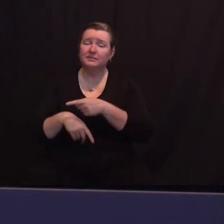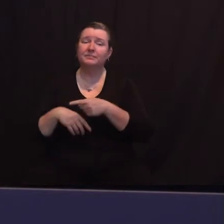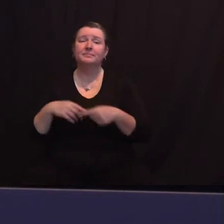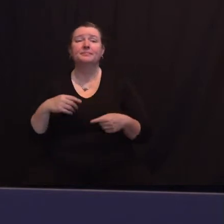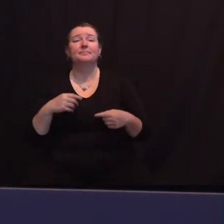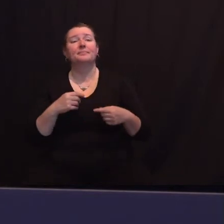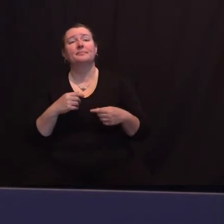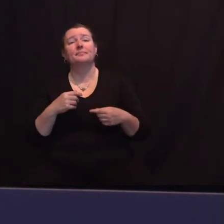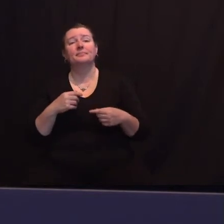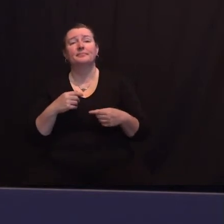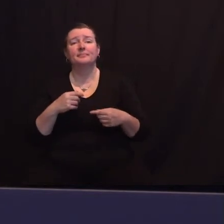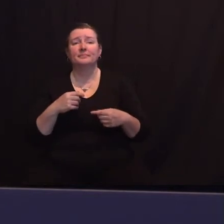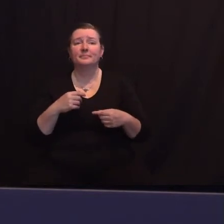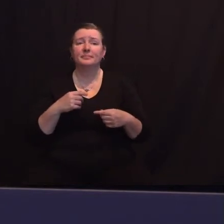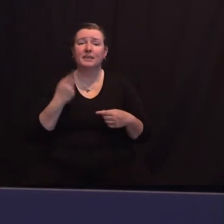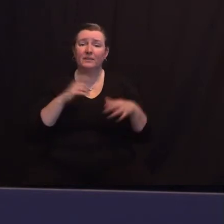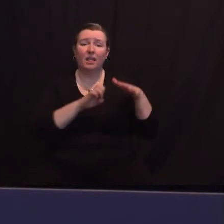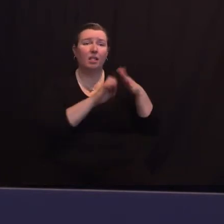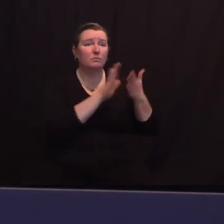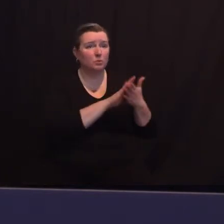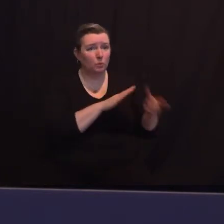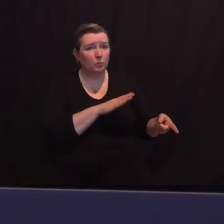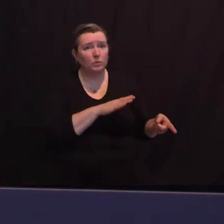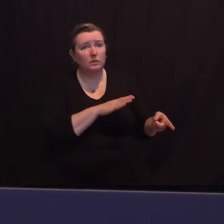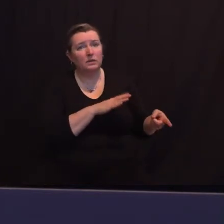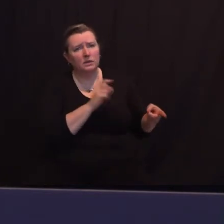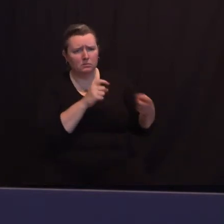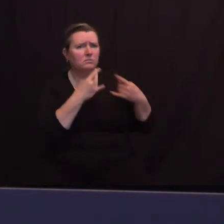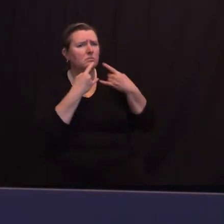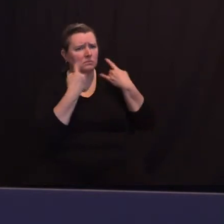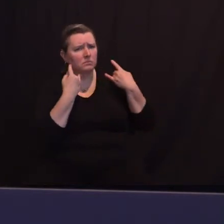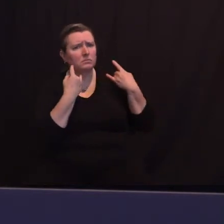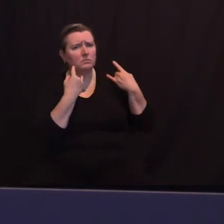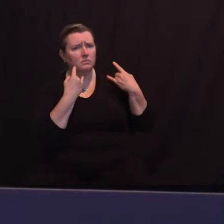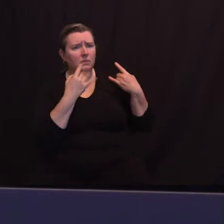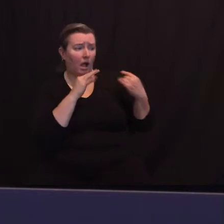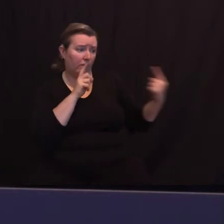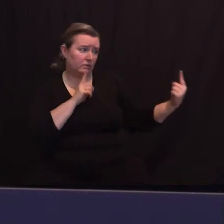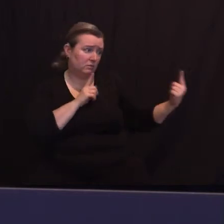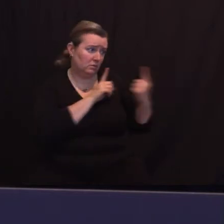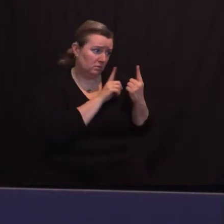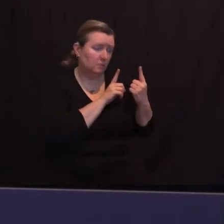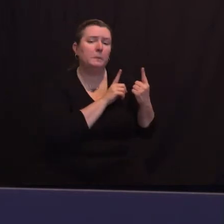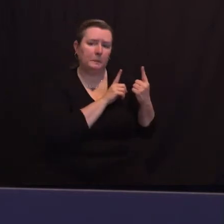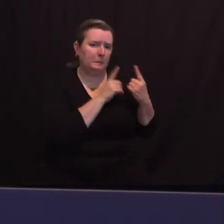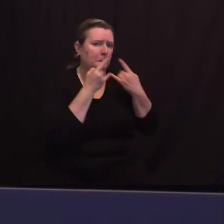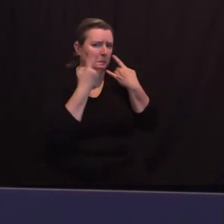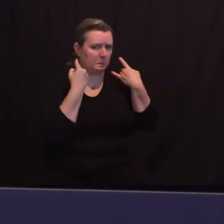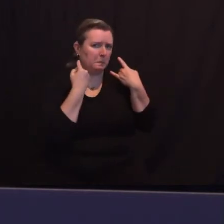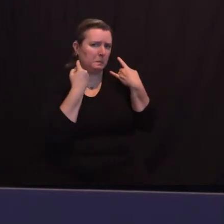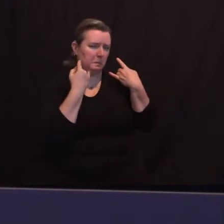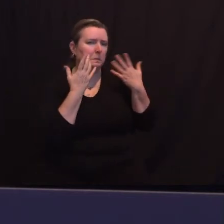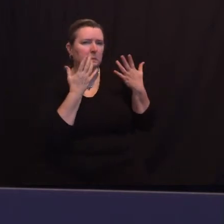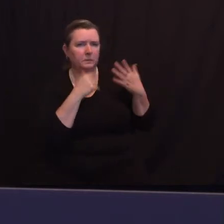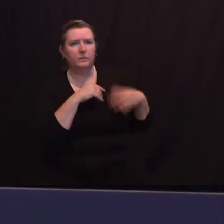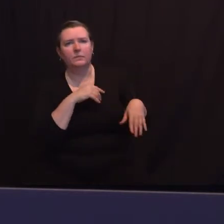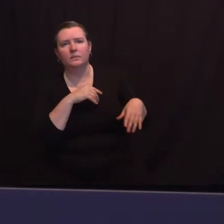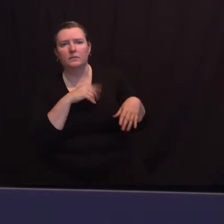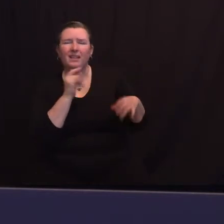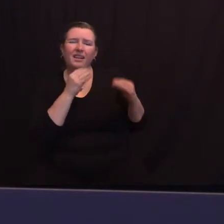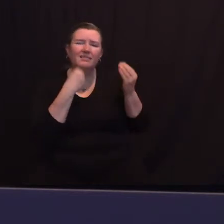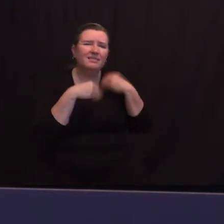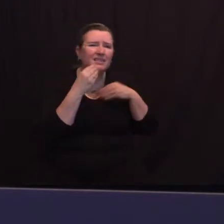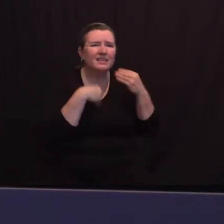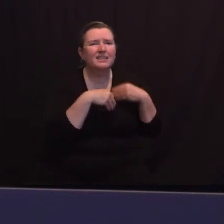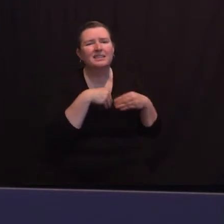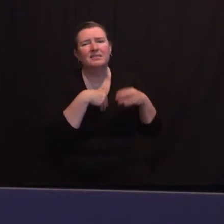while eating or drinking. 6 feet of physical distancing is particularly important between staff members in school